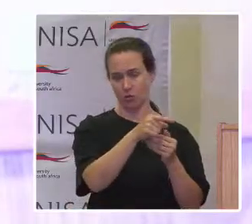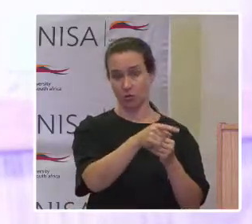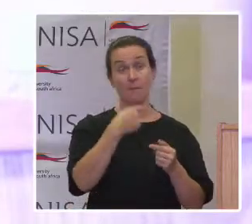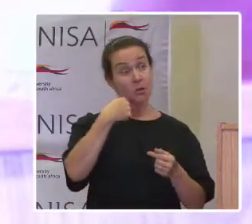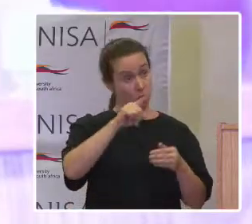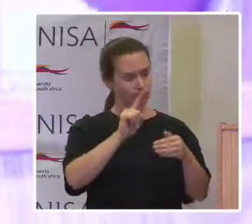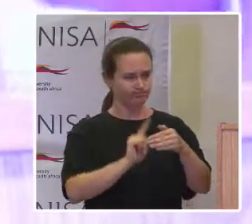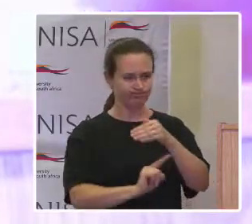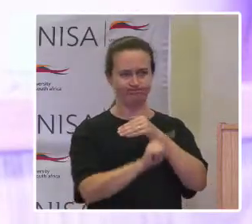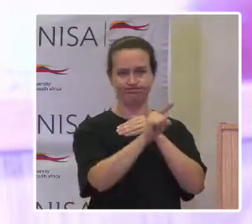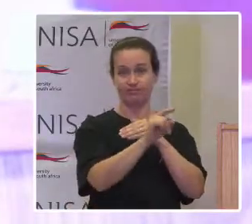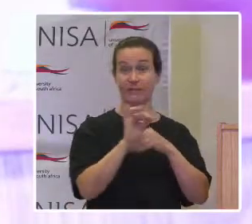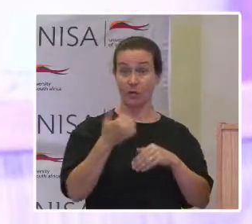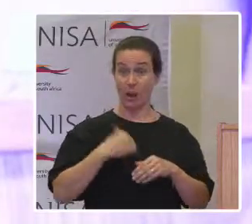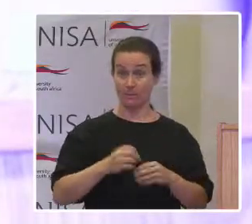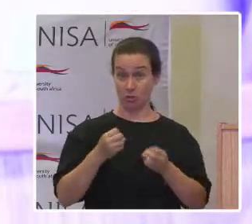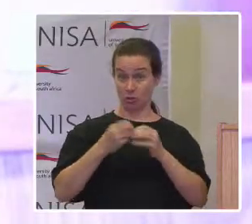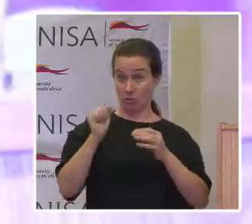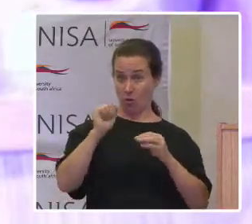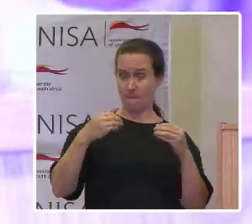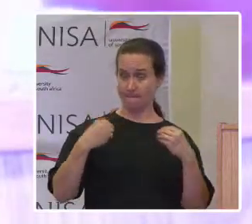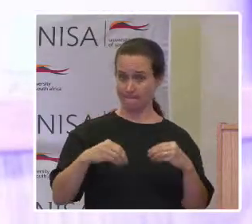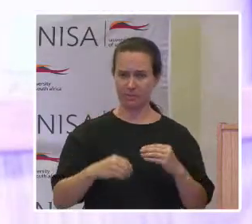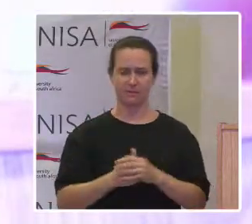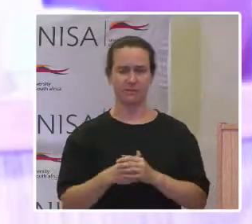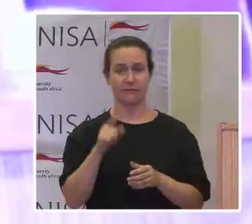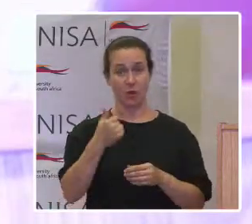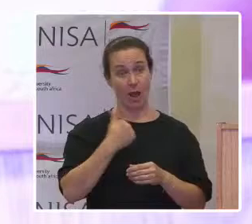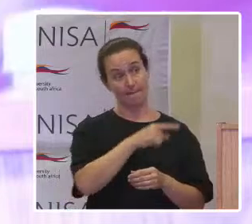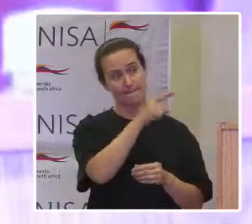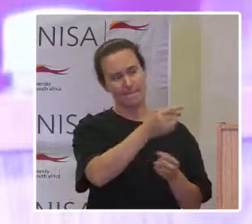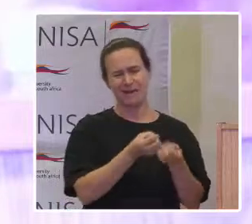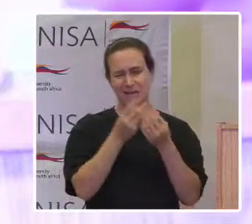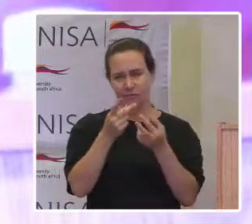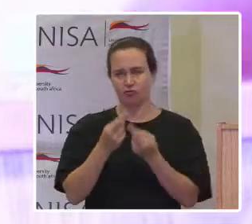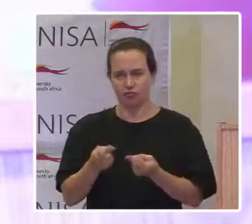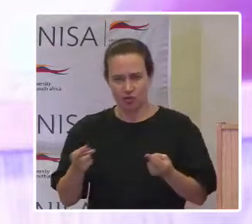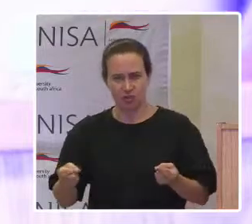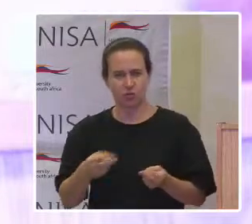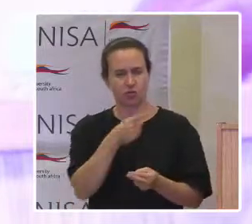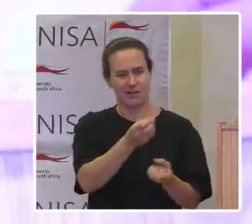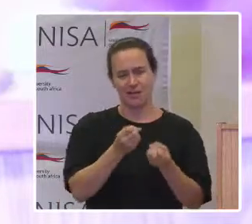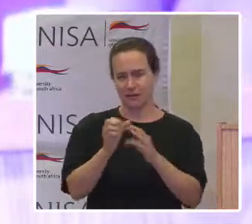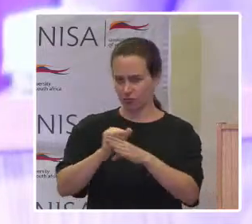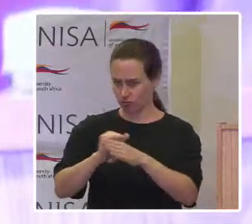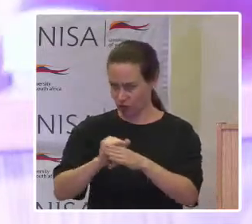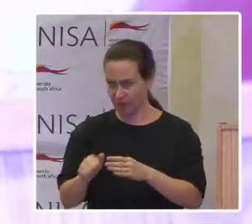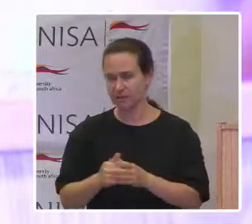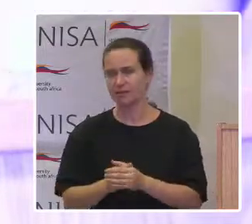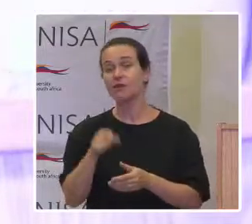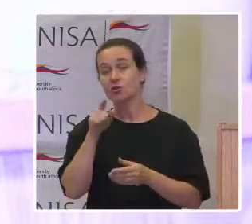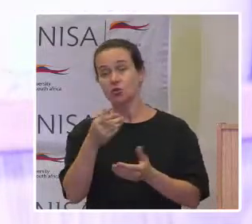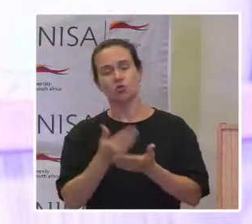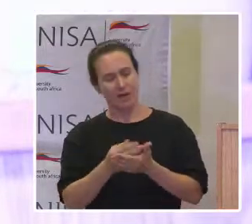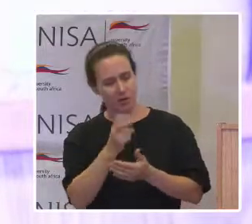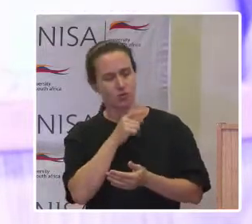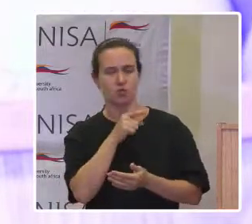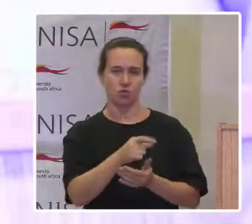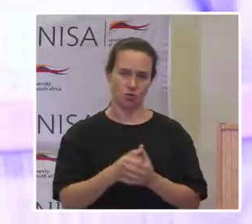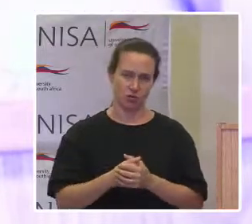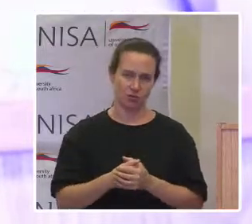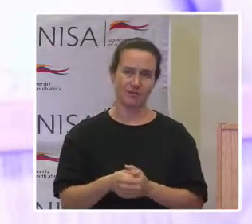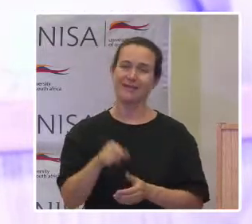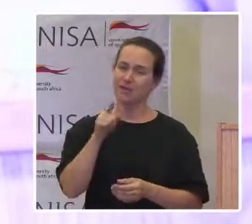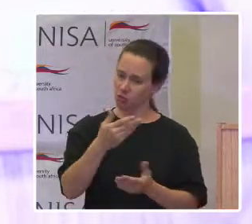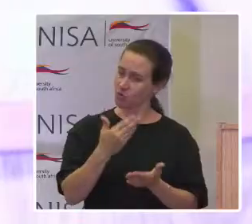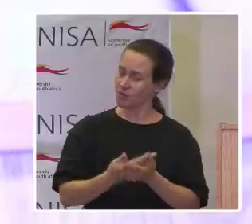that if you want to start your business, if you want them to give you the resources and the training, you can leverage on that and you can